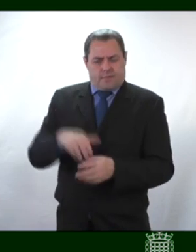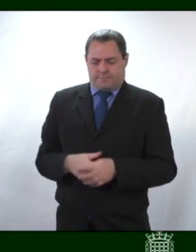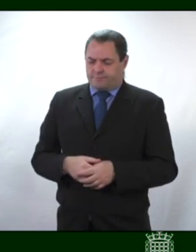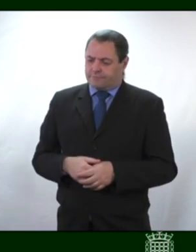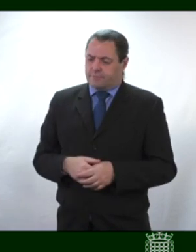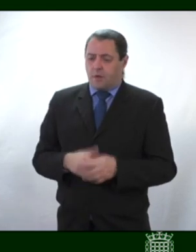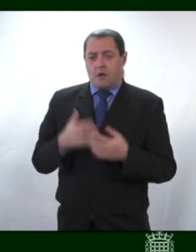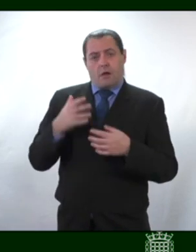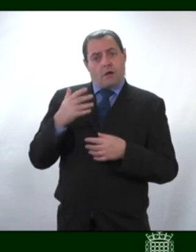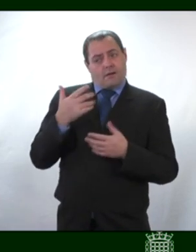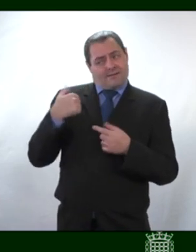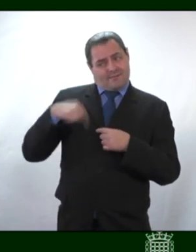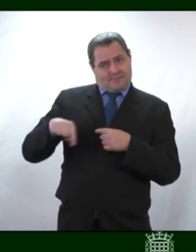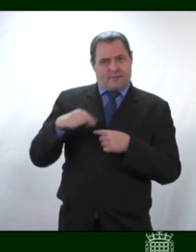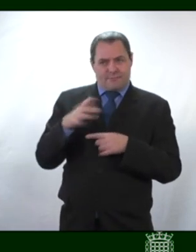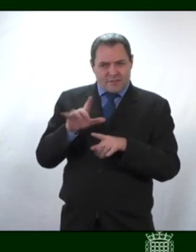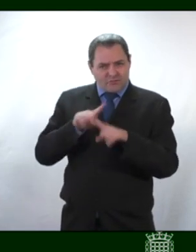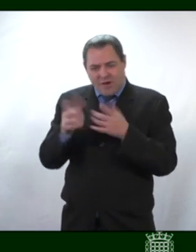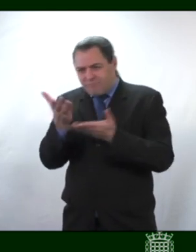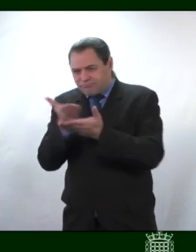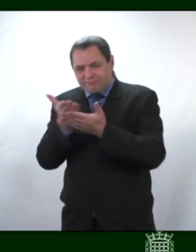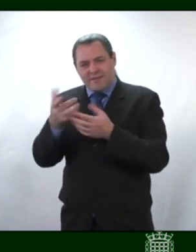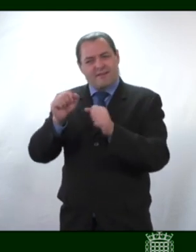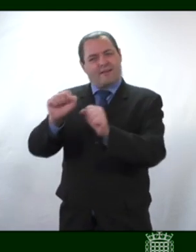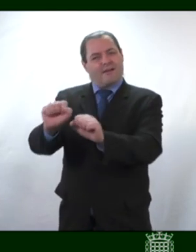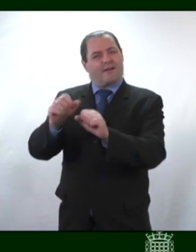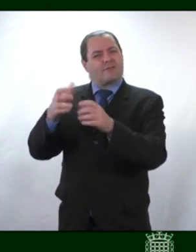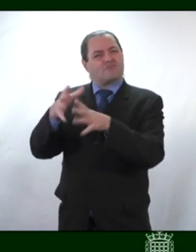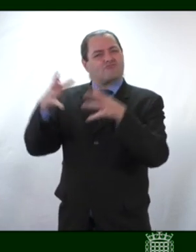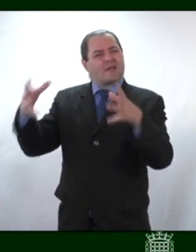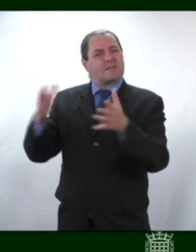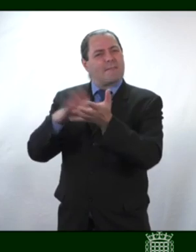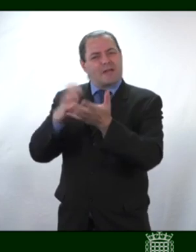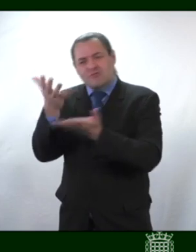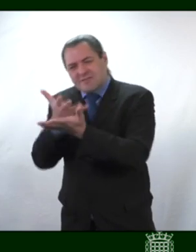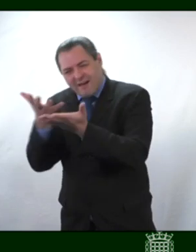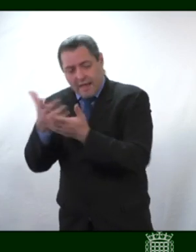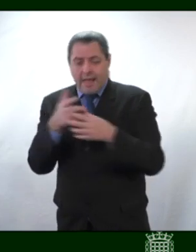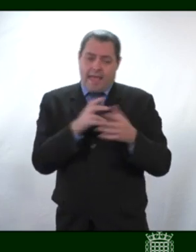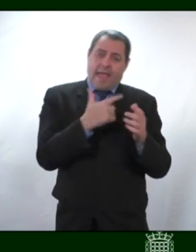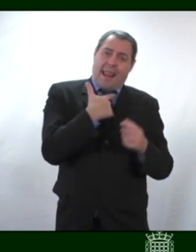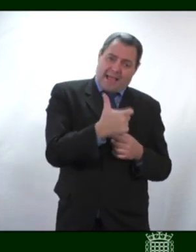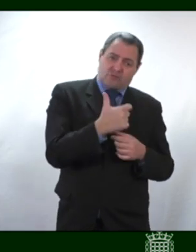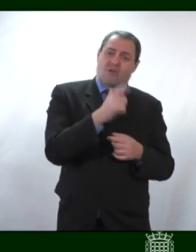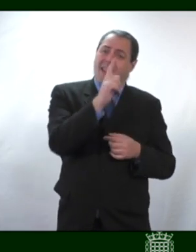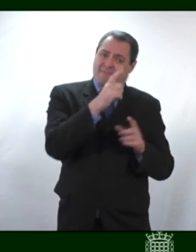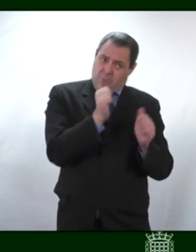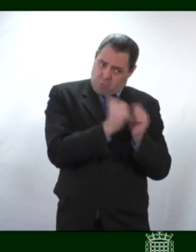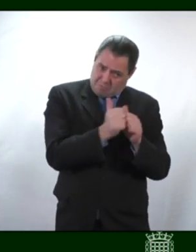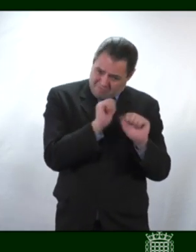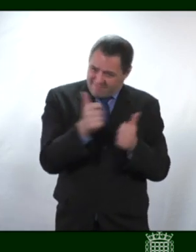not able to reach an agreement in Greater Manchester as we have previously in Lancashire and the Liverpool City